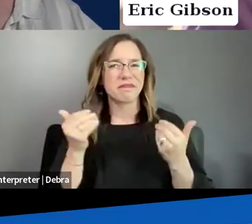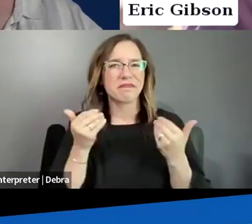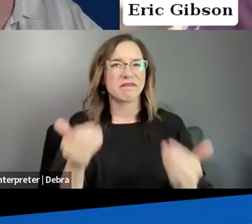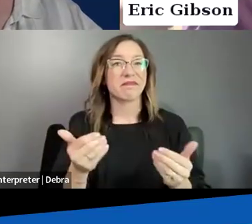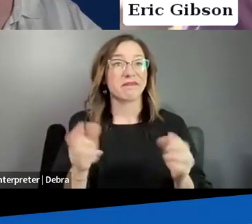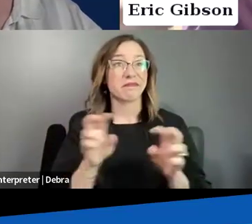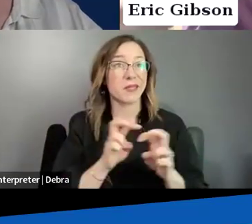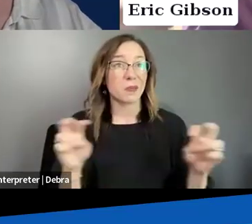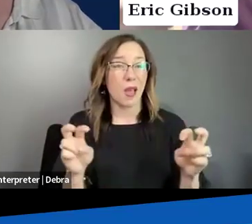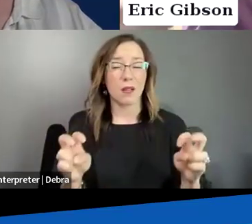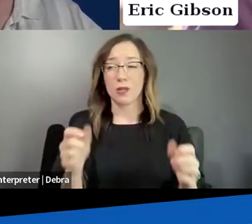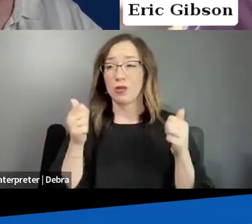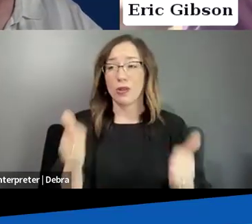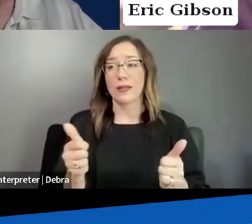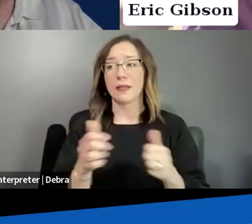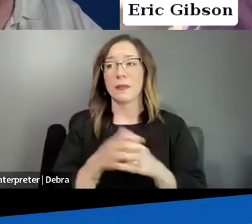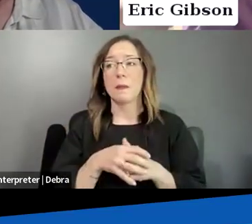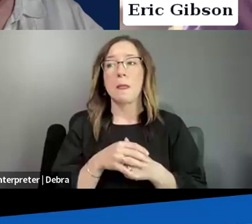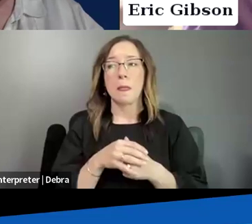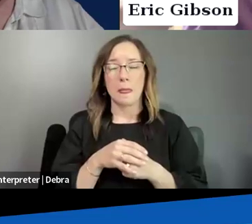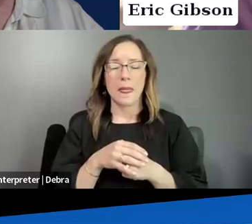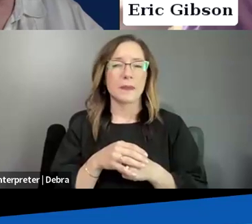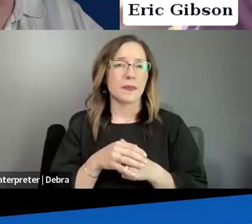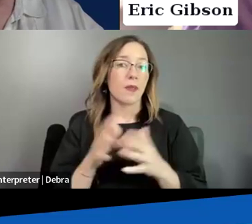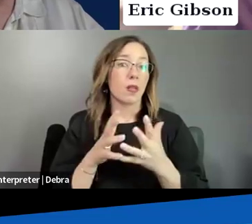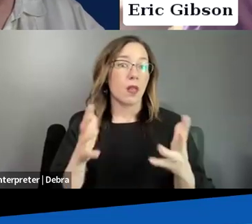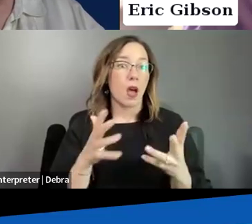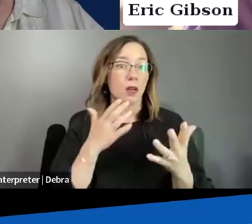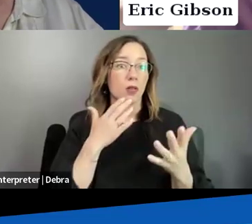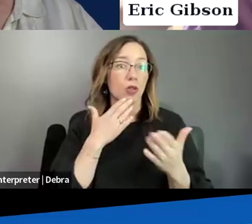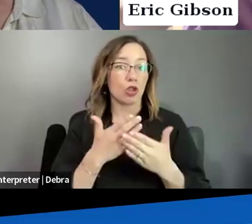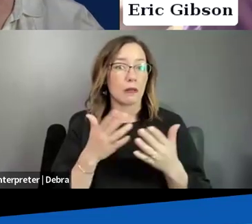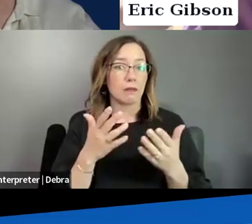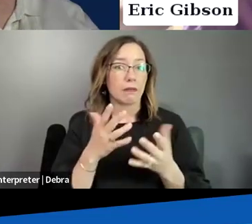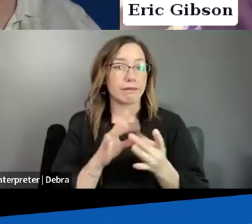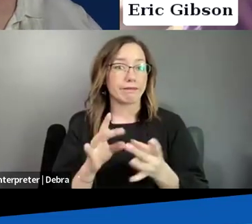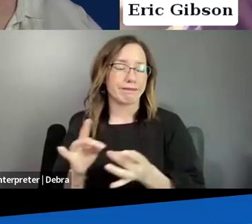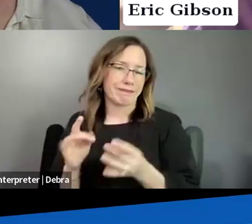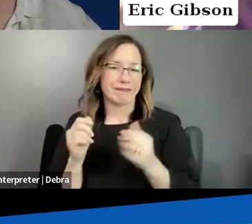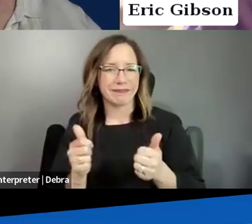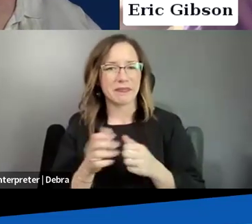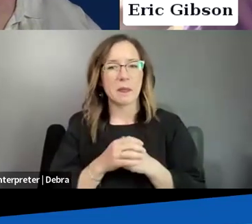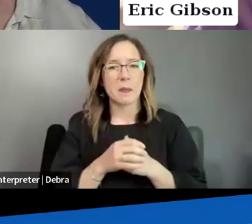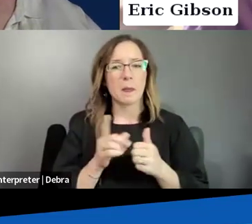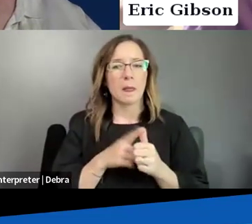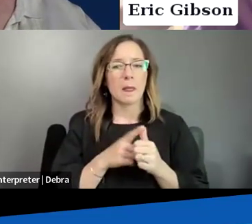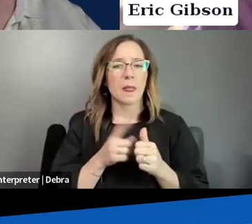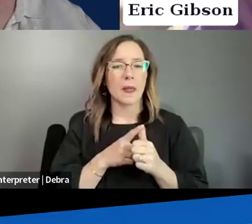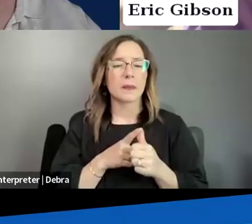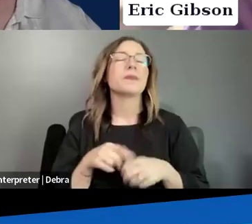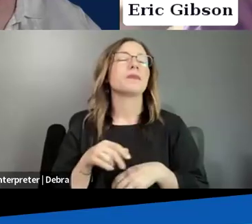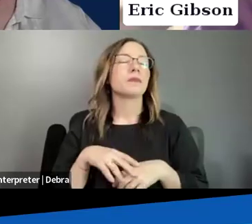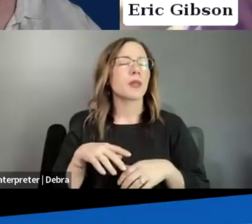panel is really great. So they got a lot of great things to say. So first of all, let's start out by talking about what